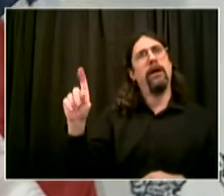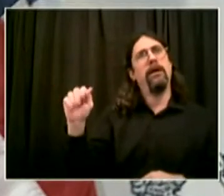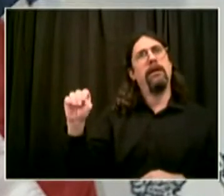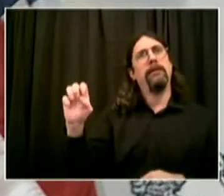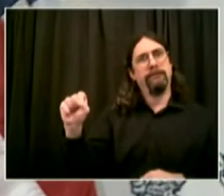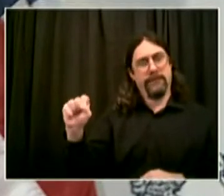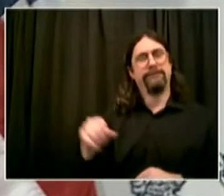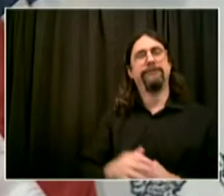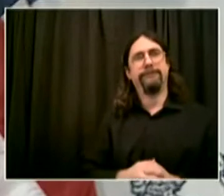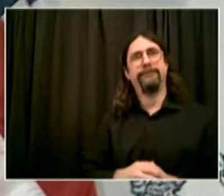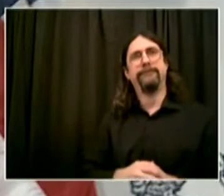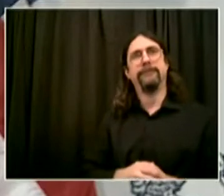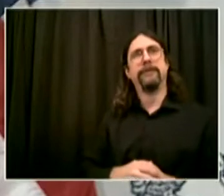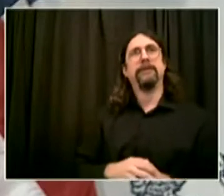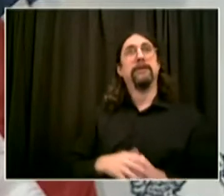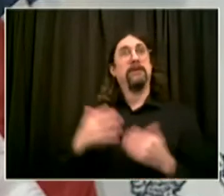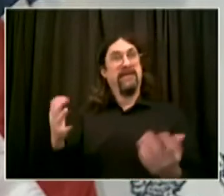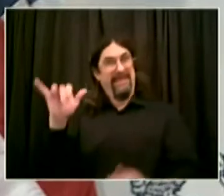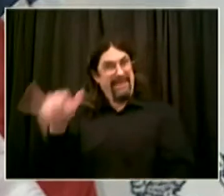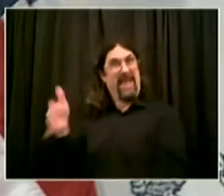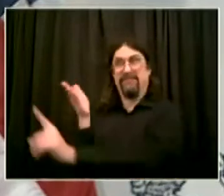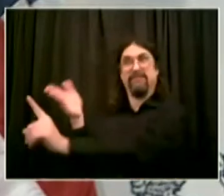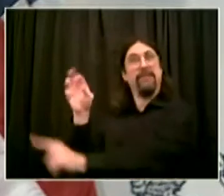Welcome, Borough President Eric Adams.